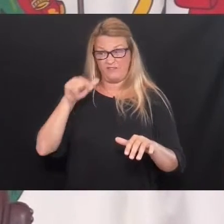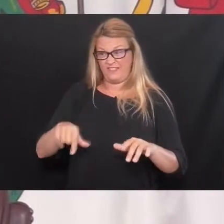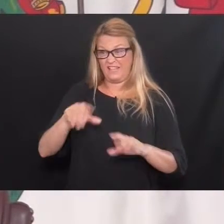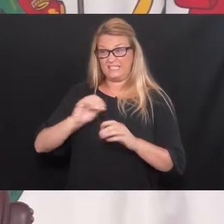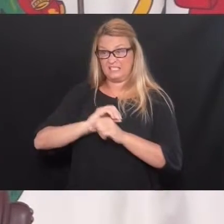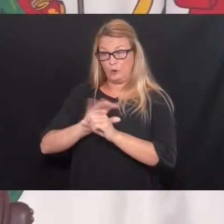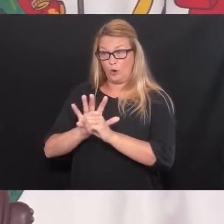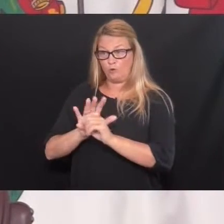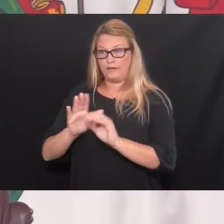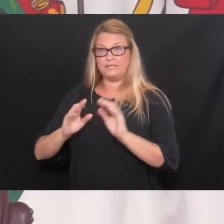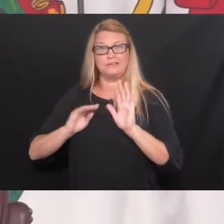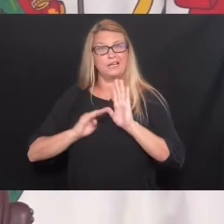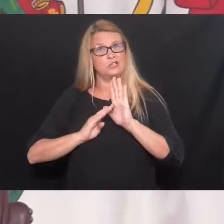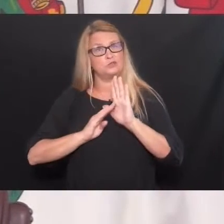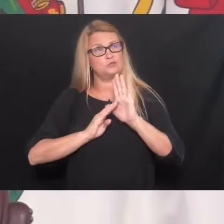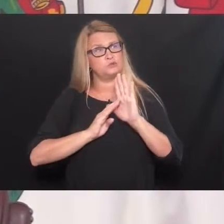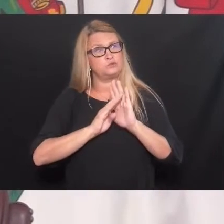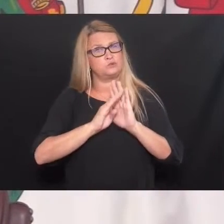escalate and every